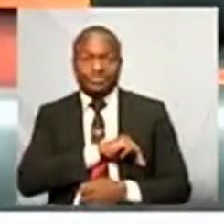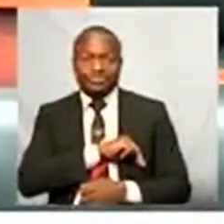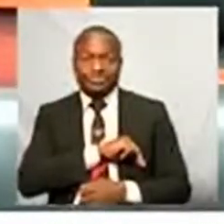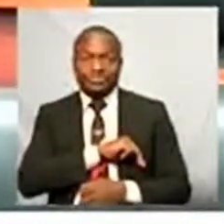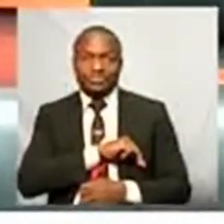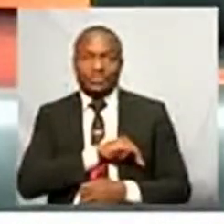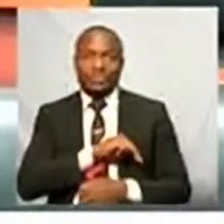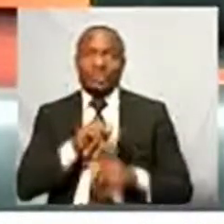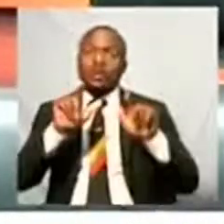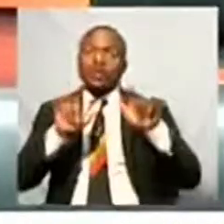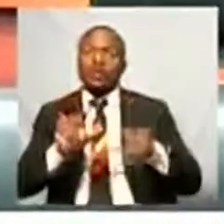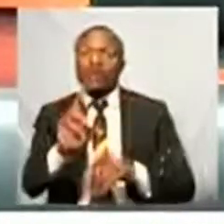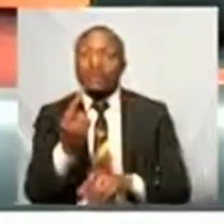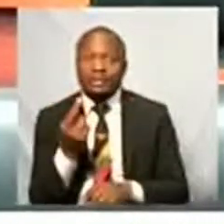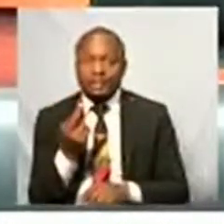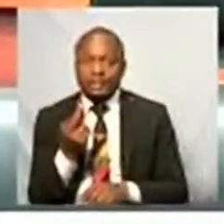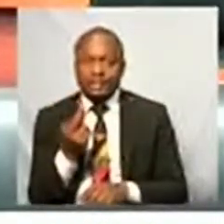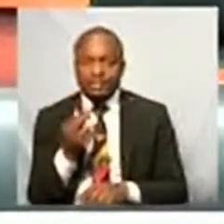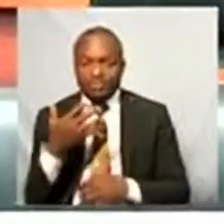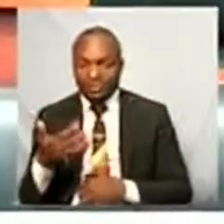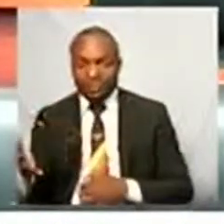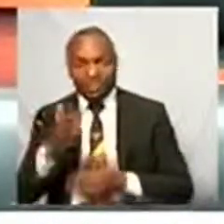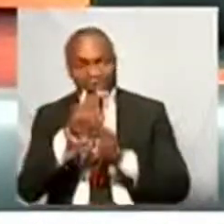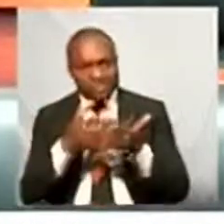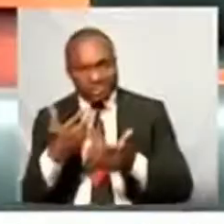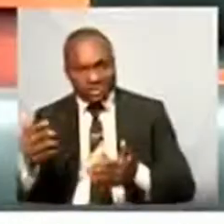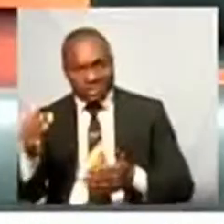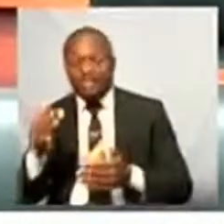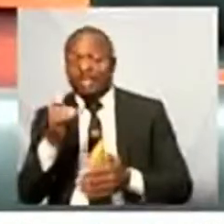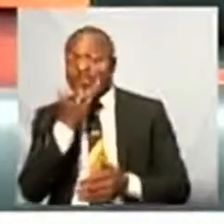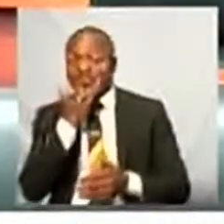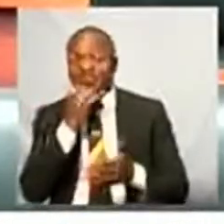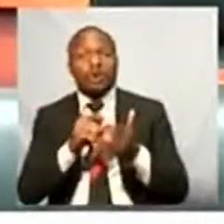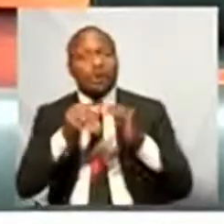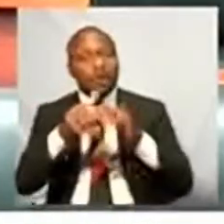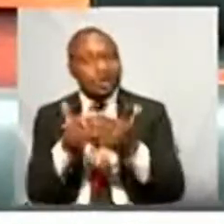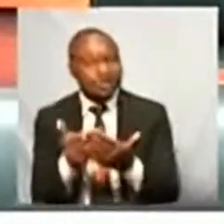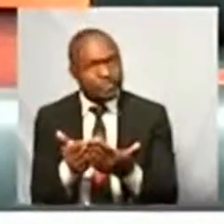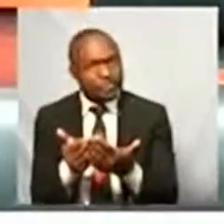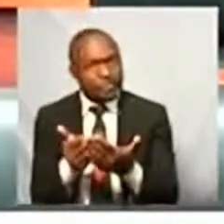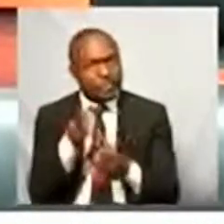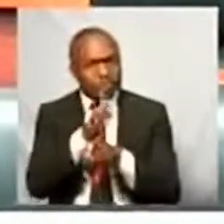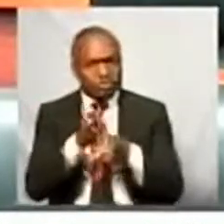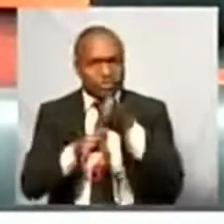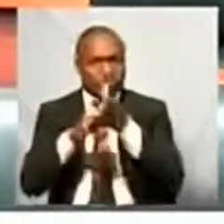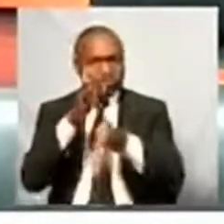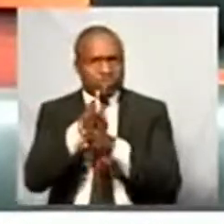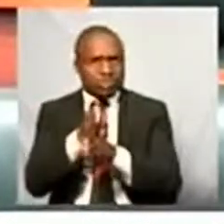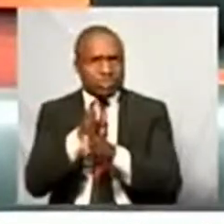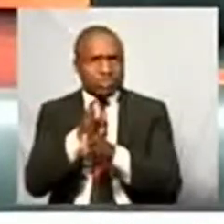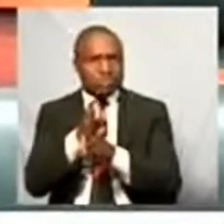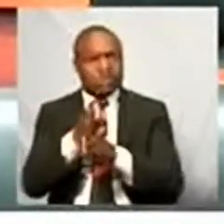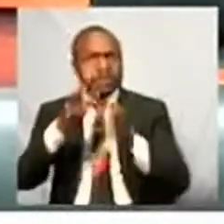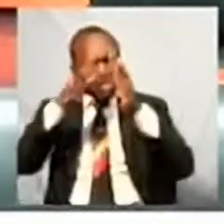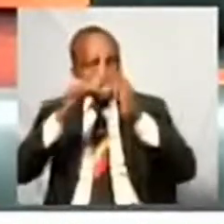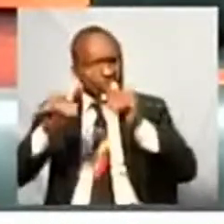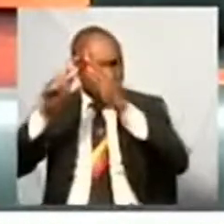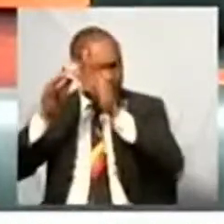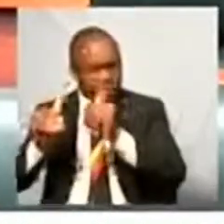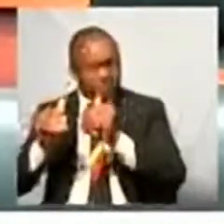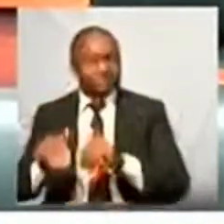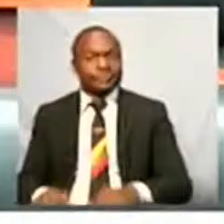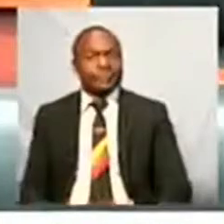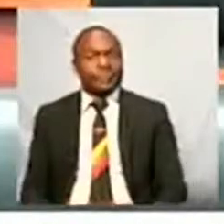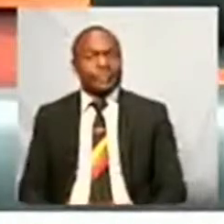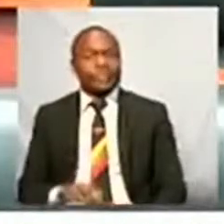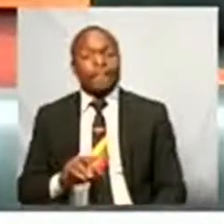return on the real estate. Of course, Madam Speaker, there's something fishy. How do you construct buildings or houses, Madam Speaker,